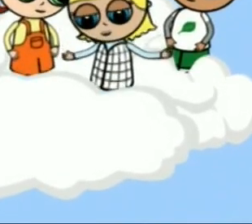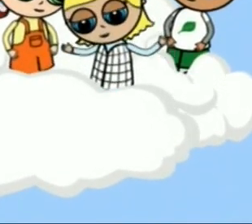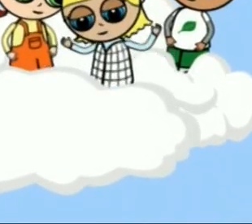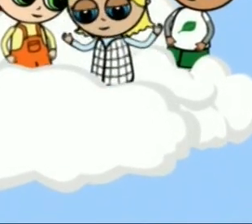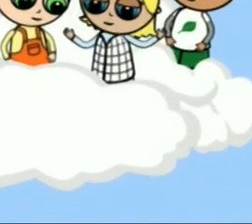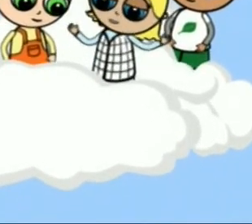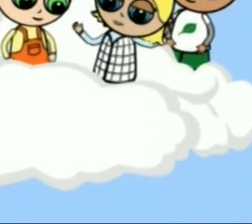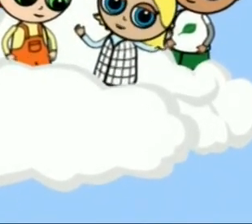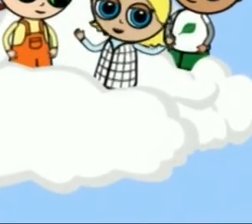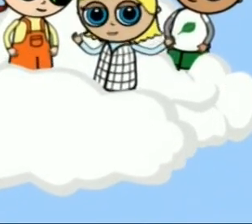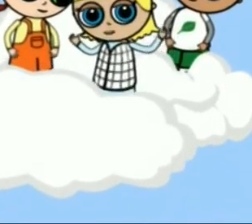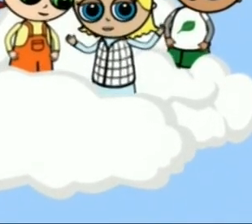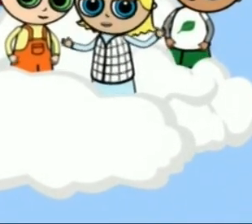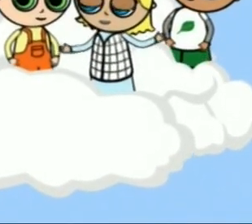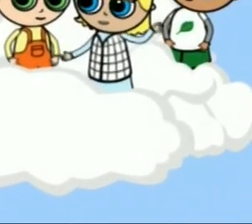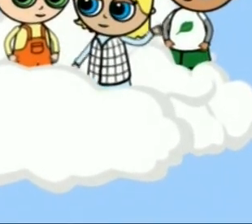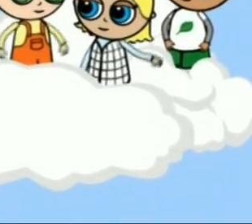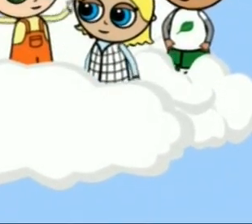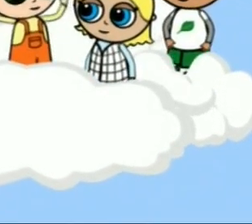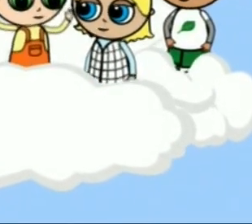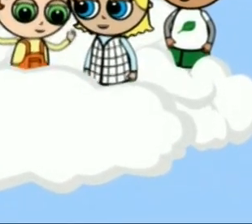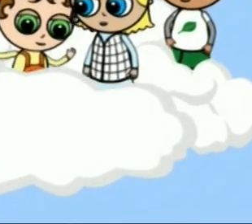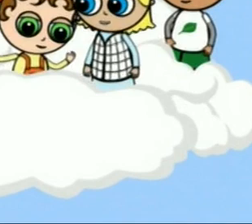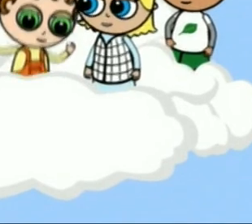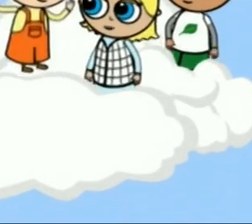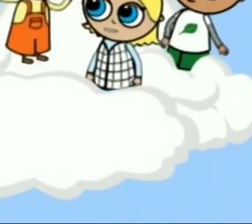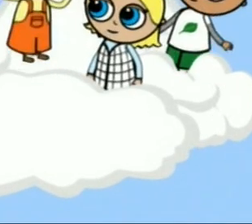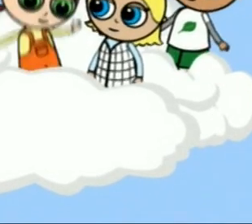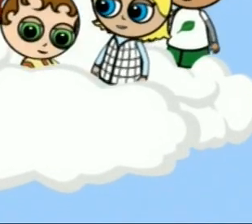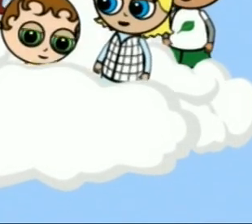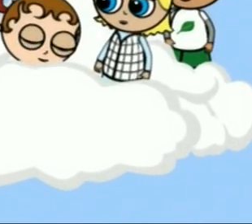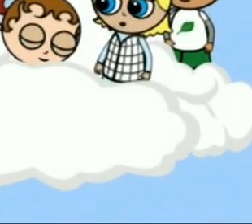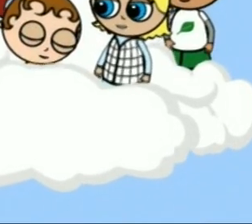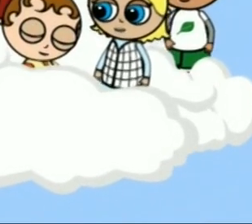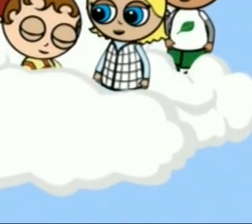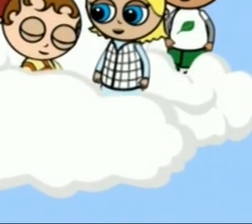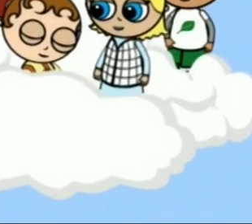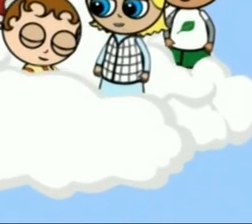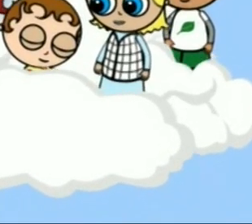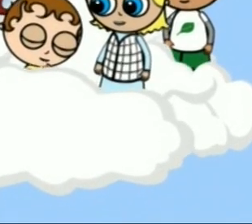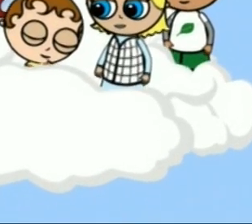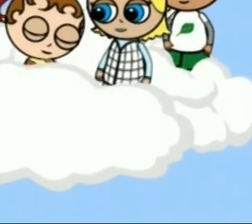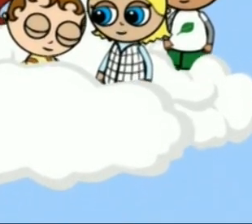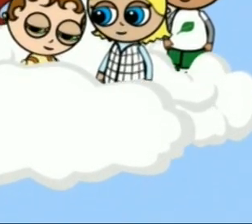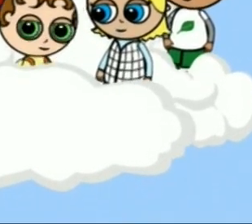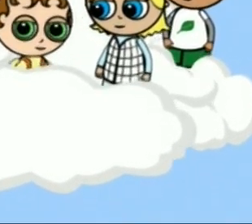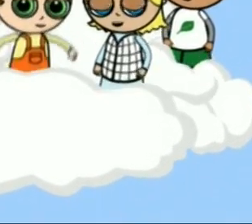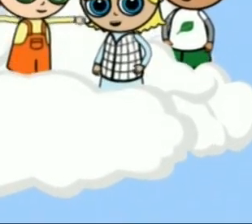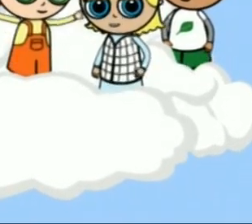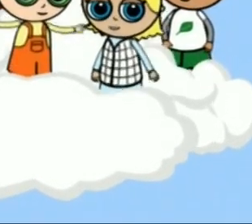Come and grow. Stop a fight. Make it sleep. Stuck in it at